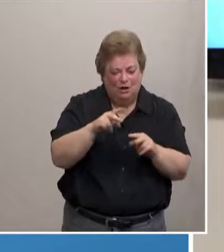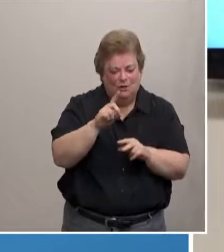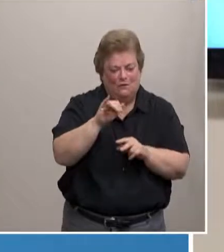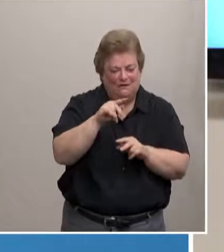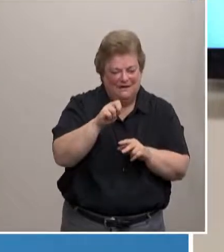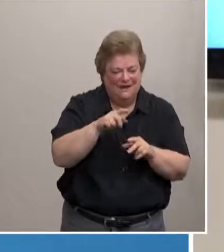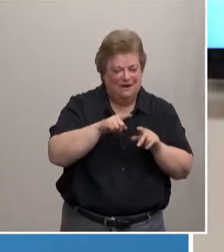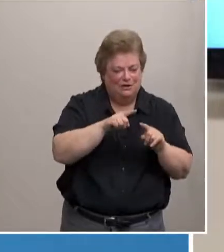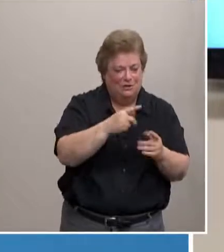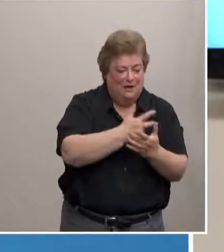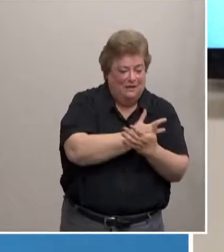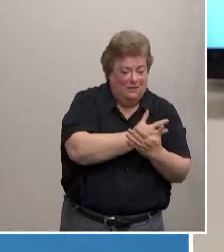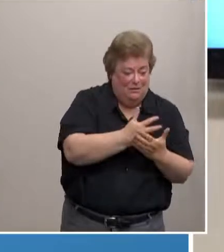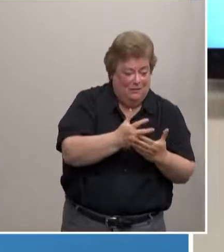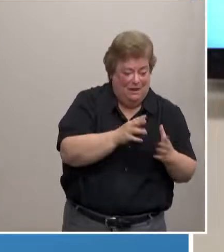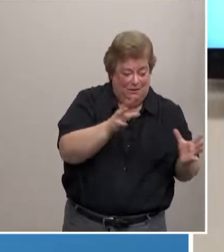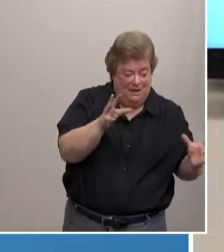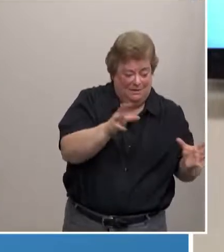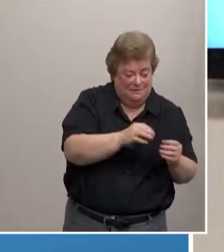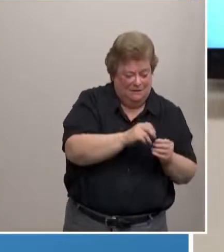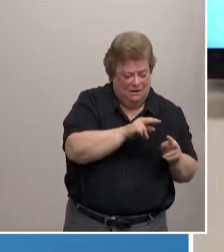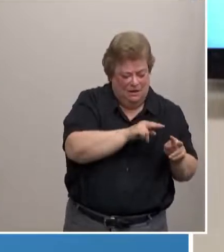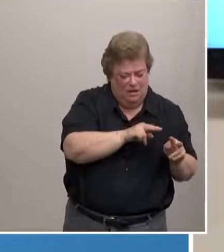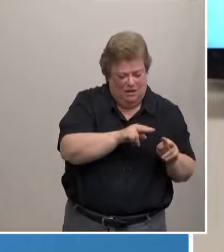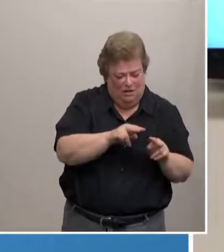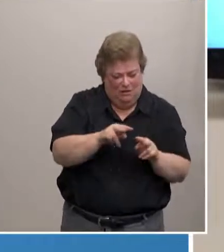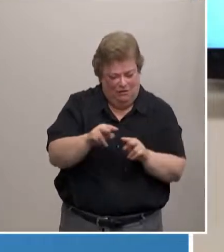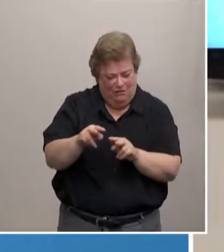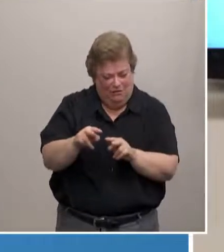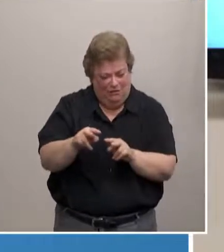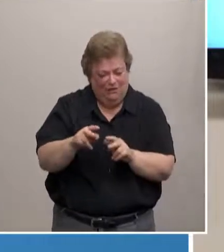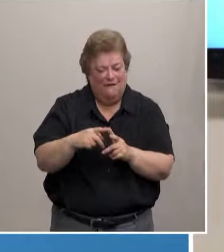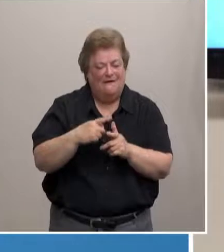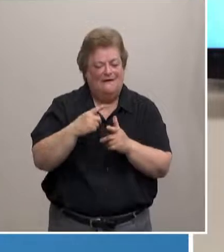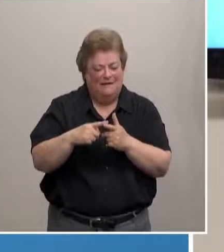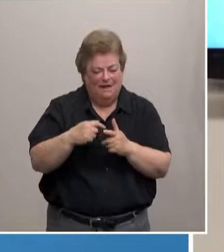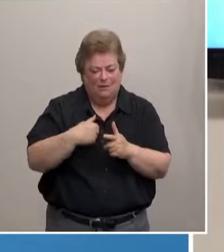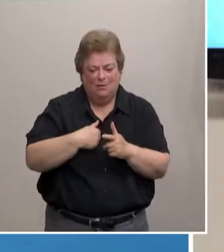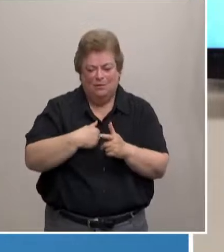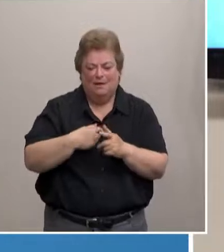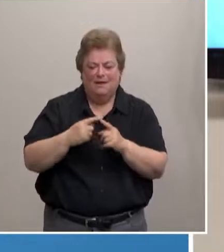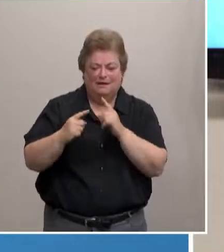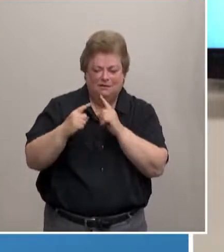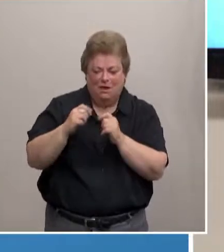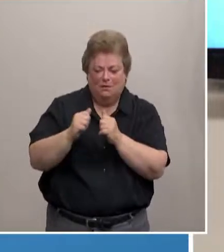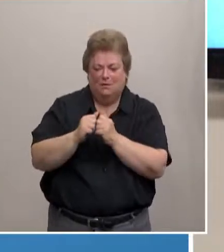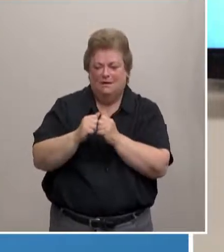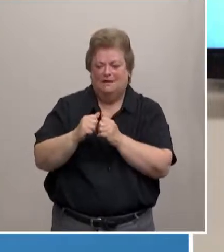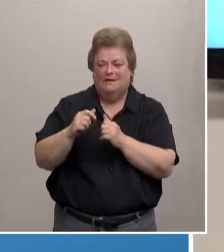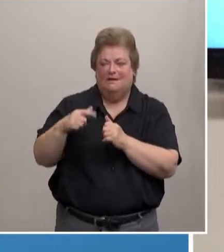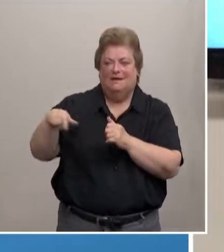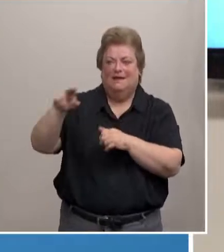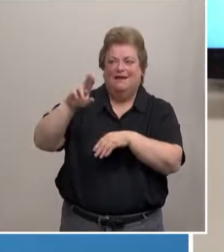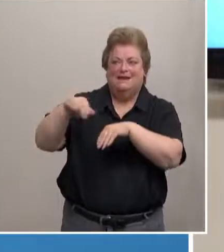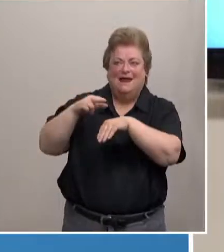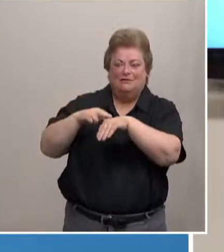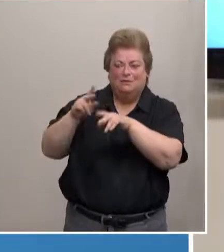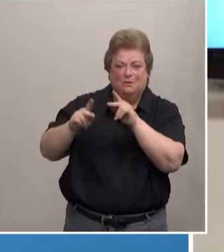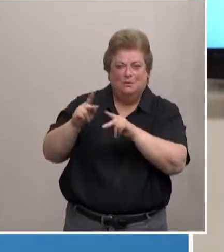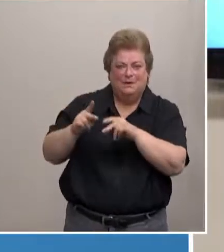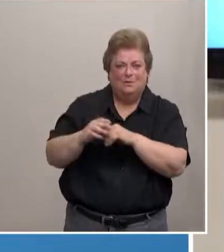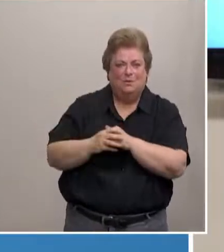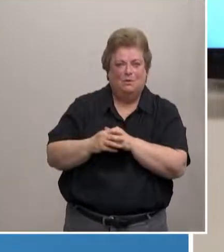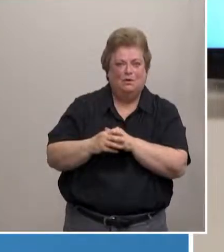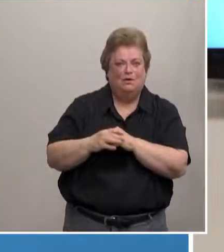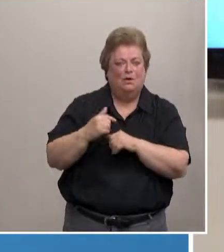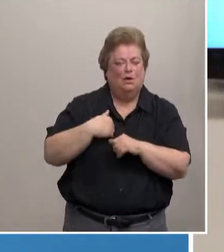3 weeks at a time. We look at all those other measures. We've reviewed nationally what's happening, because